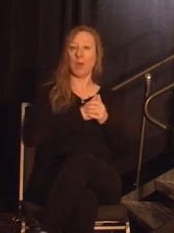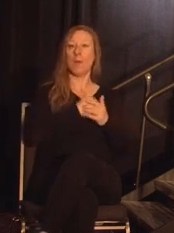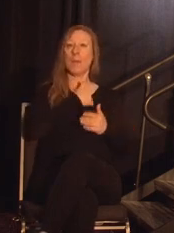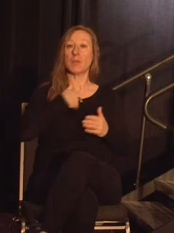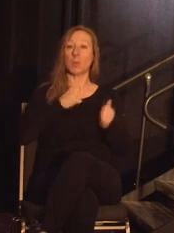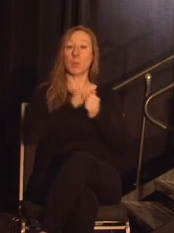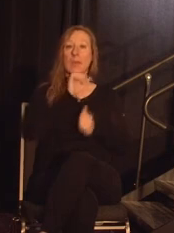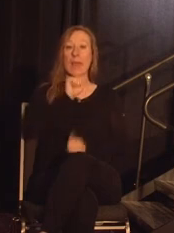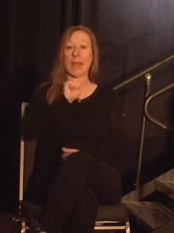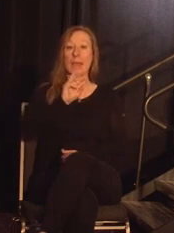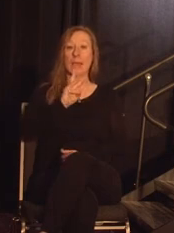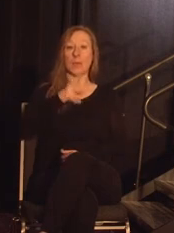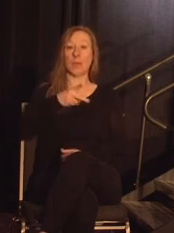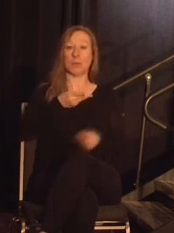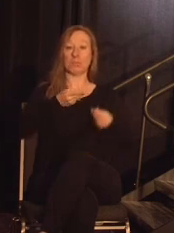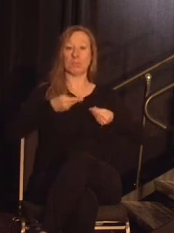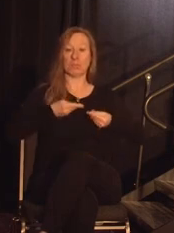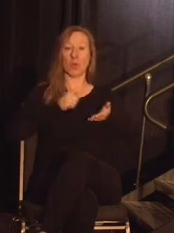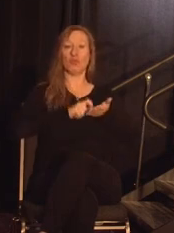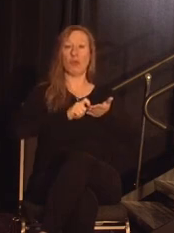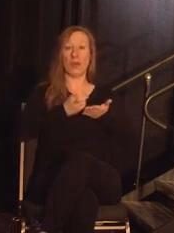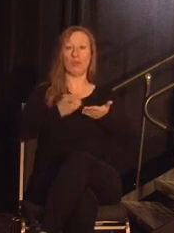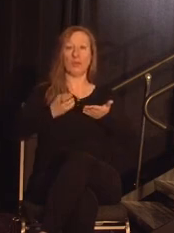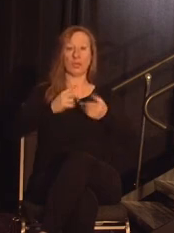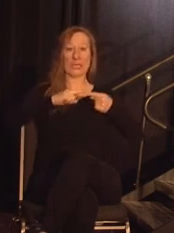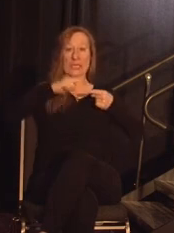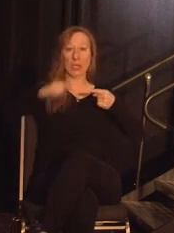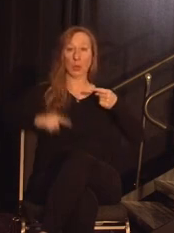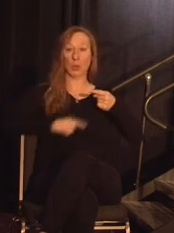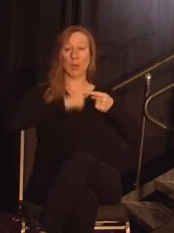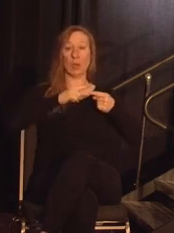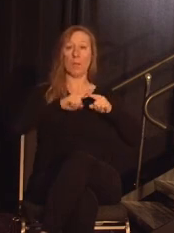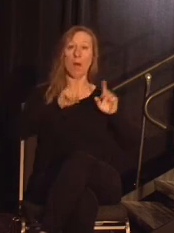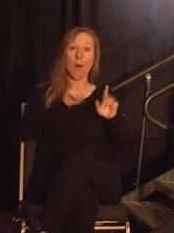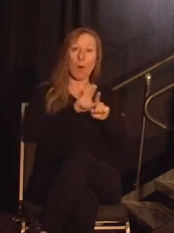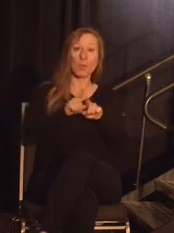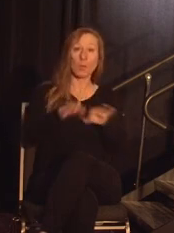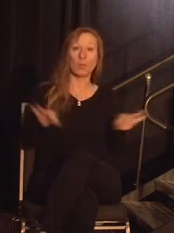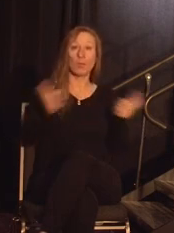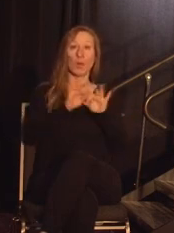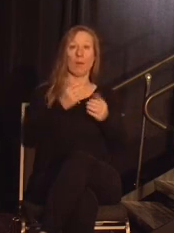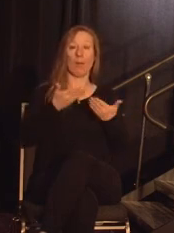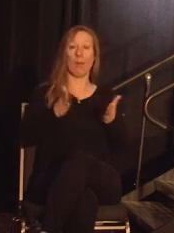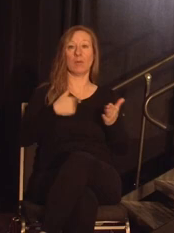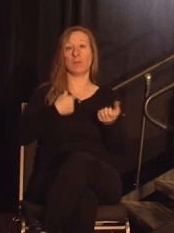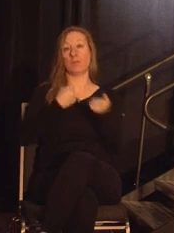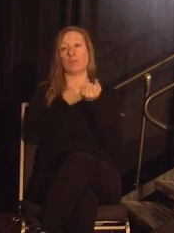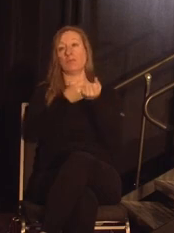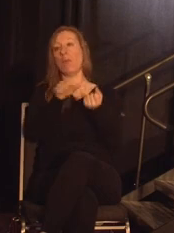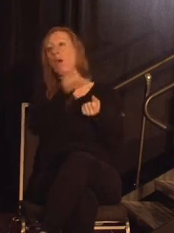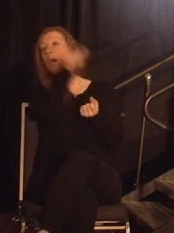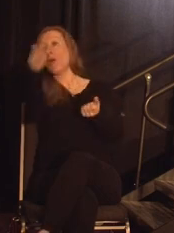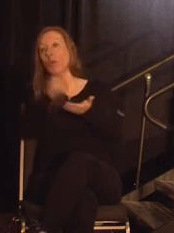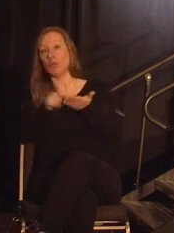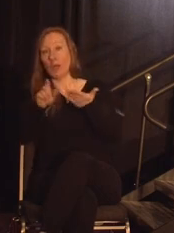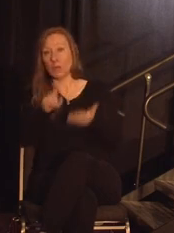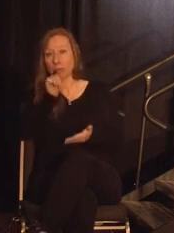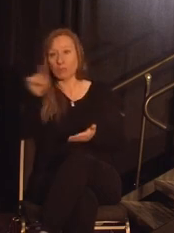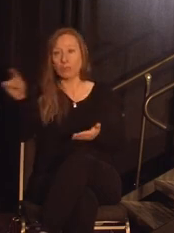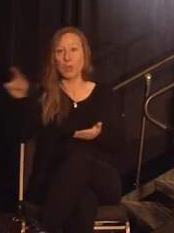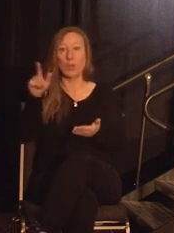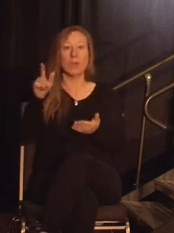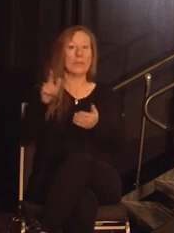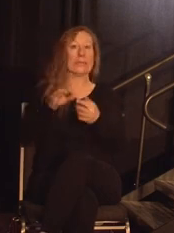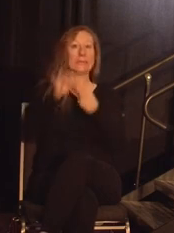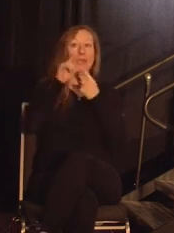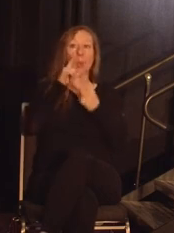AWP provides me with writing resources year-round, but just as importantly, it allows me to support other writers, especially those who are just